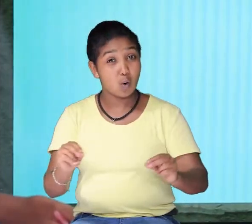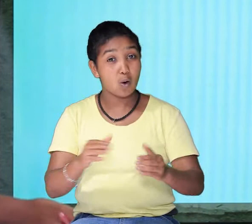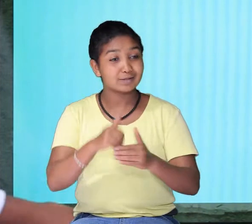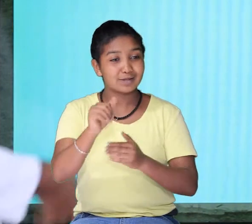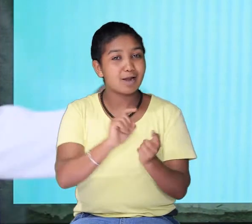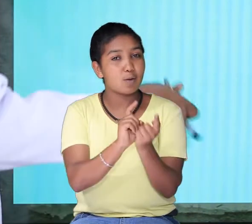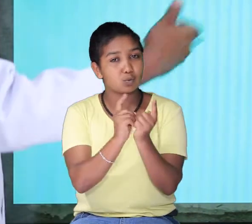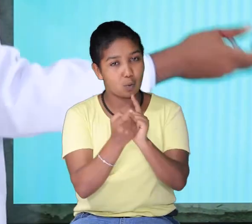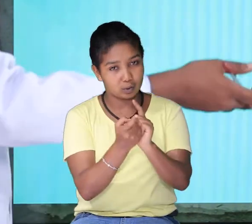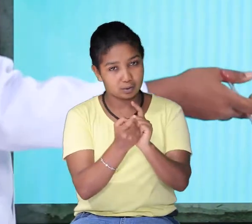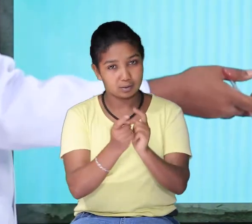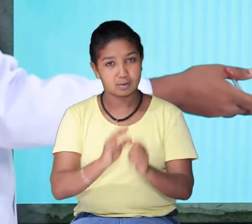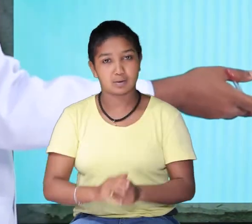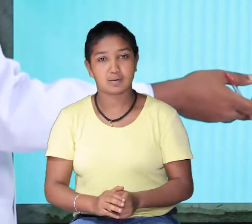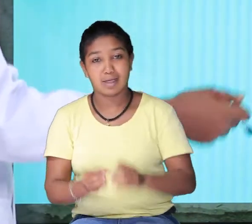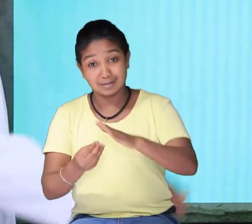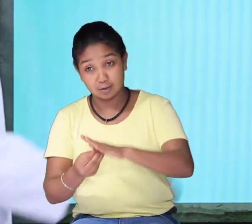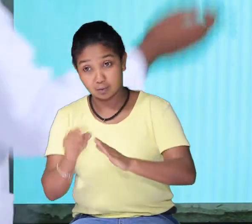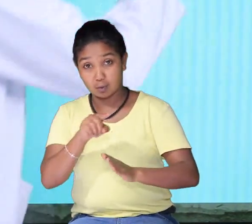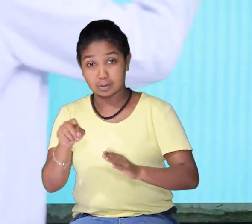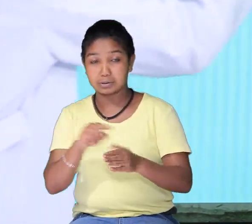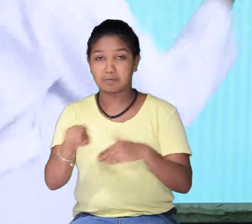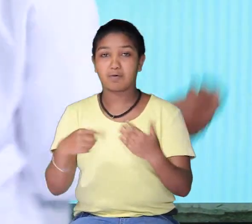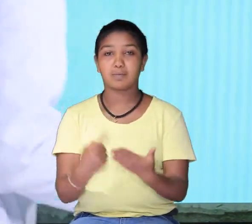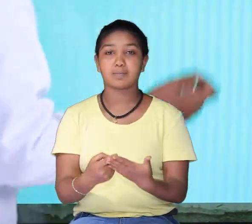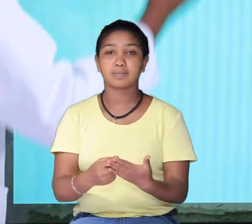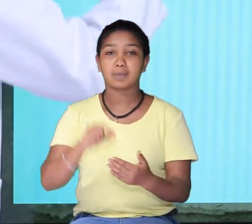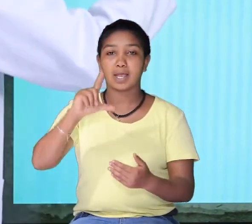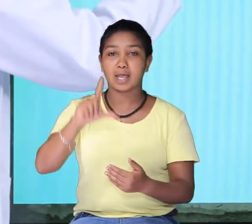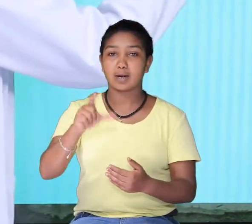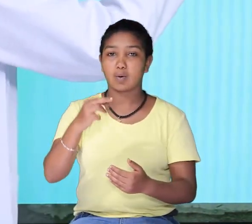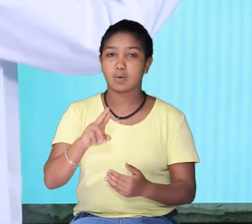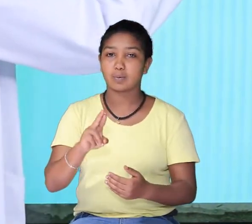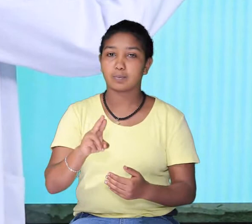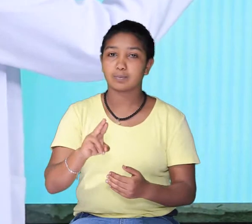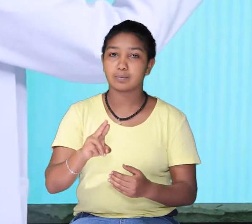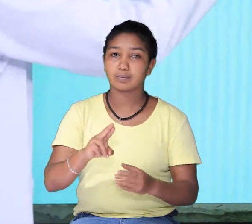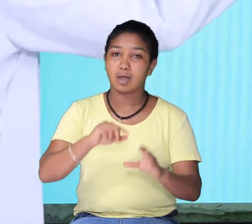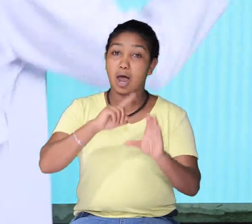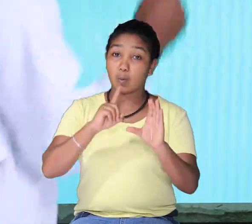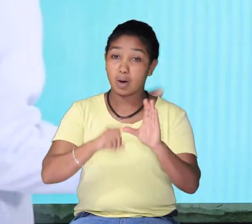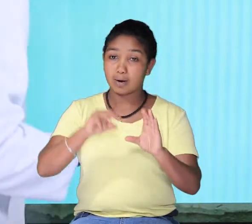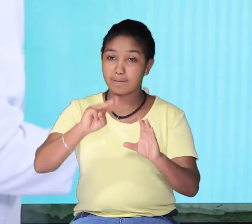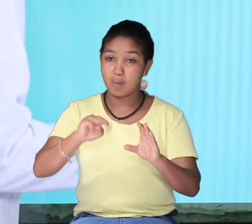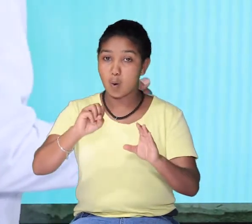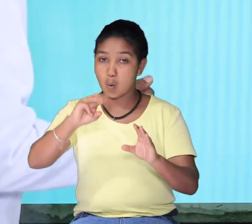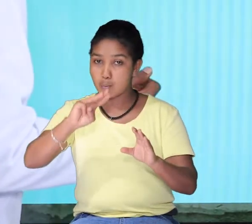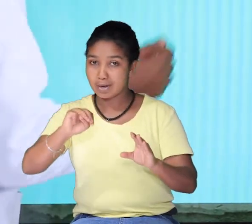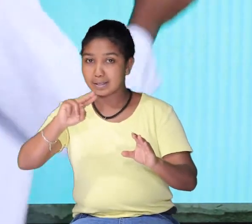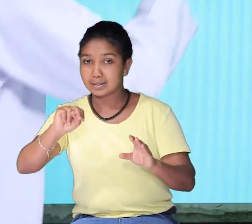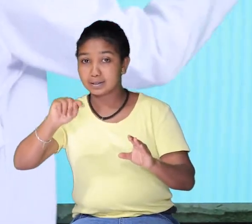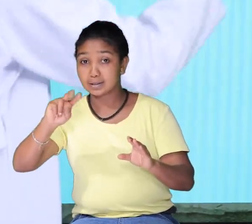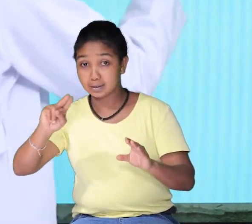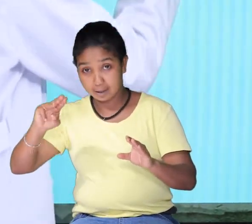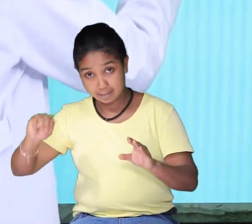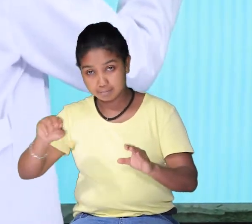torque actually exerted on it. Therefore, L, or angular momentum at point A and angular momentum at point